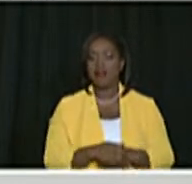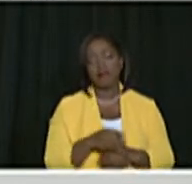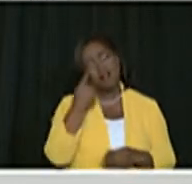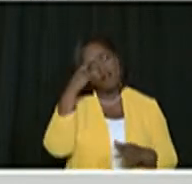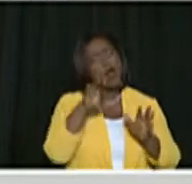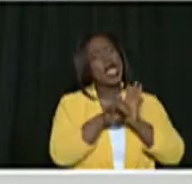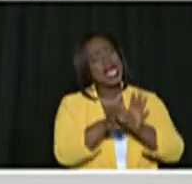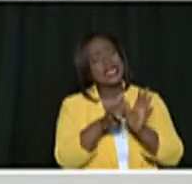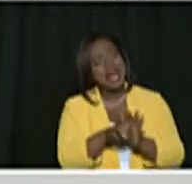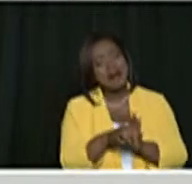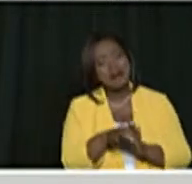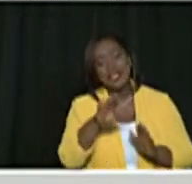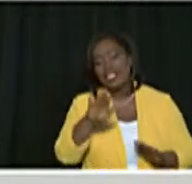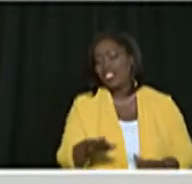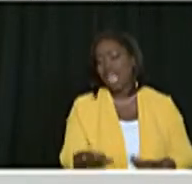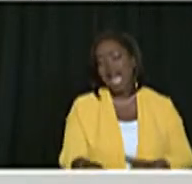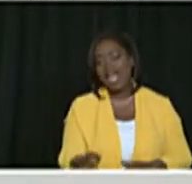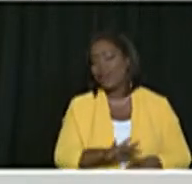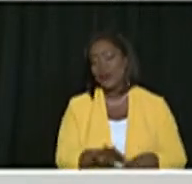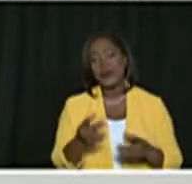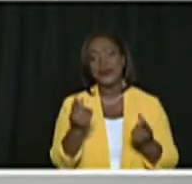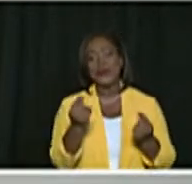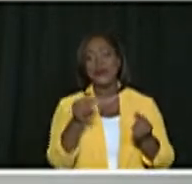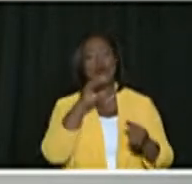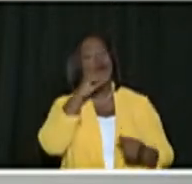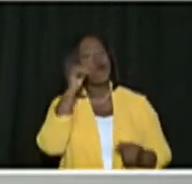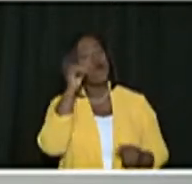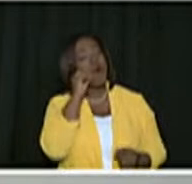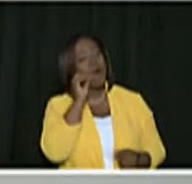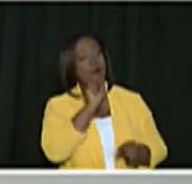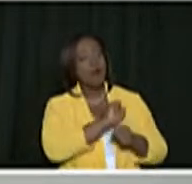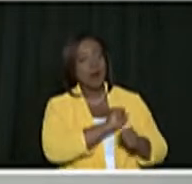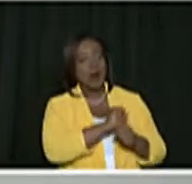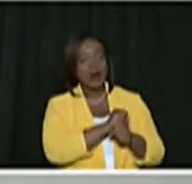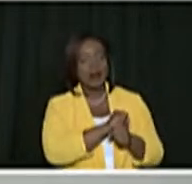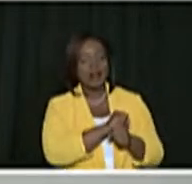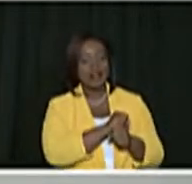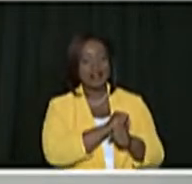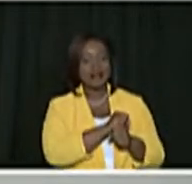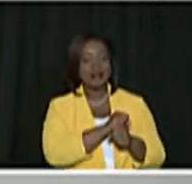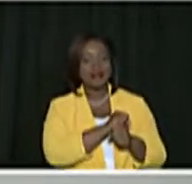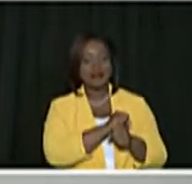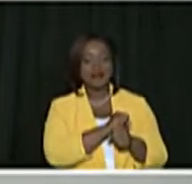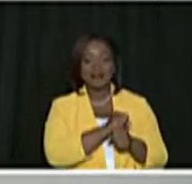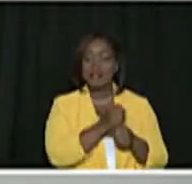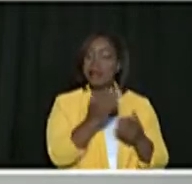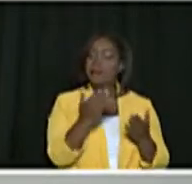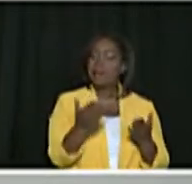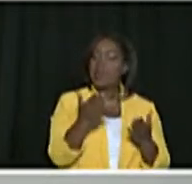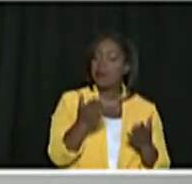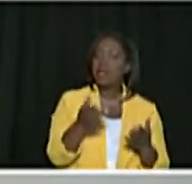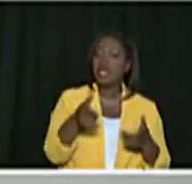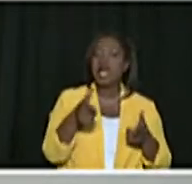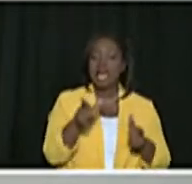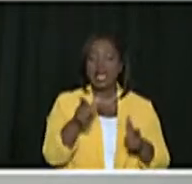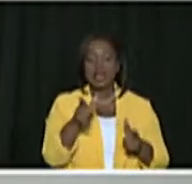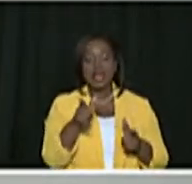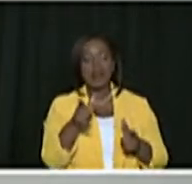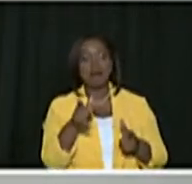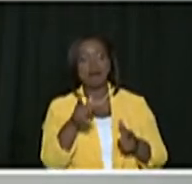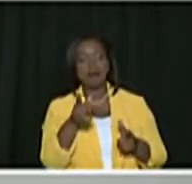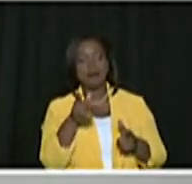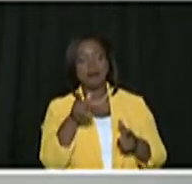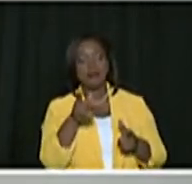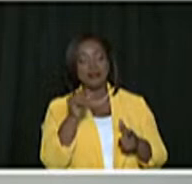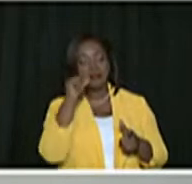homework, right? So instead of facilitating them, and then maybe you let them stay up a little bit later and you help them with it,